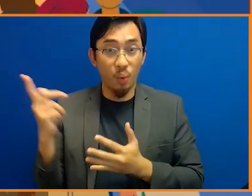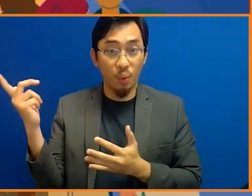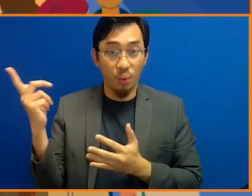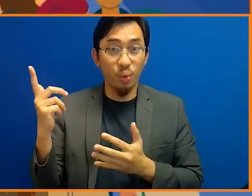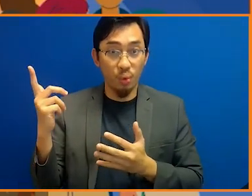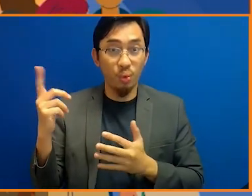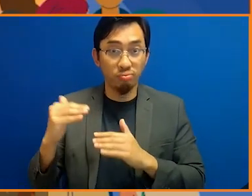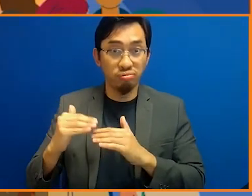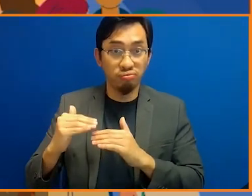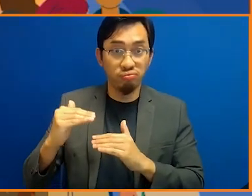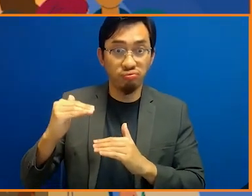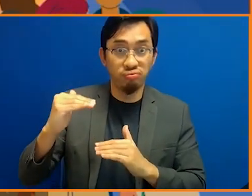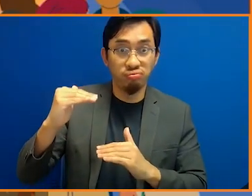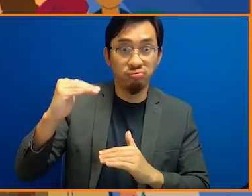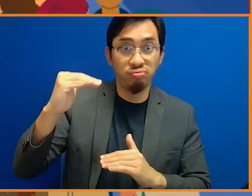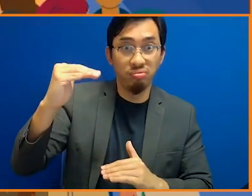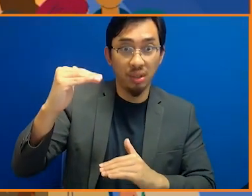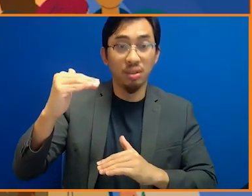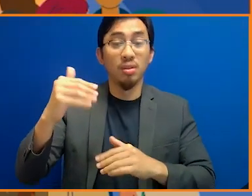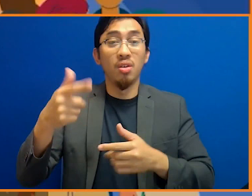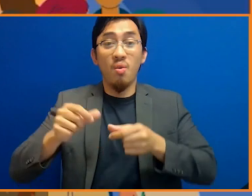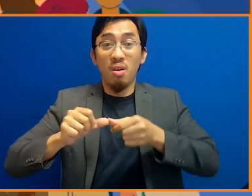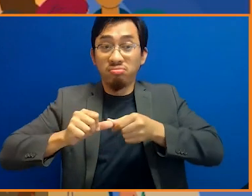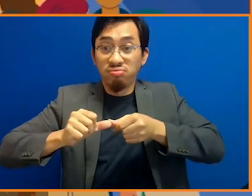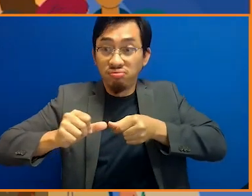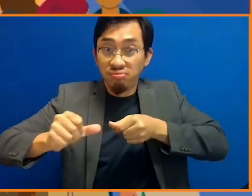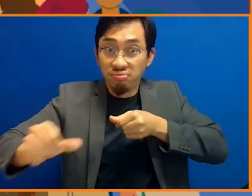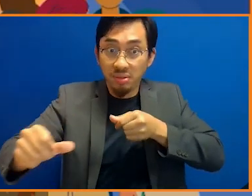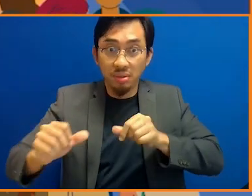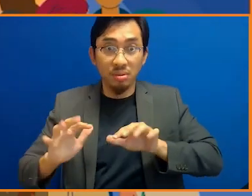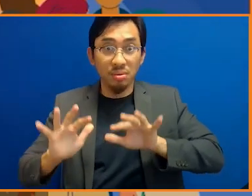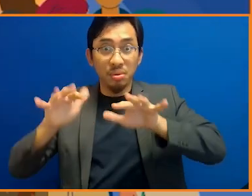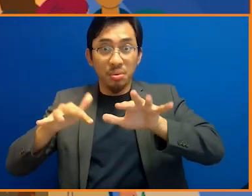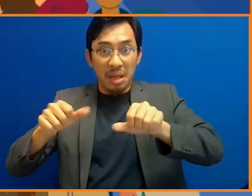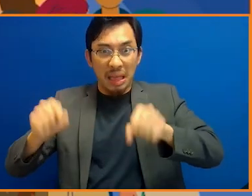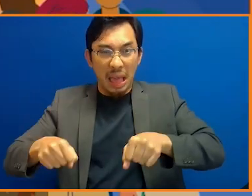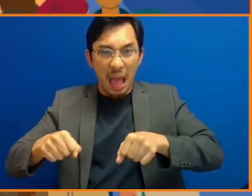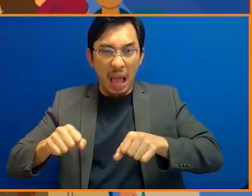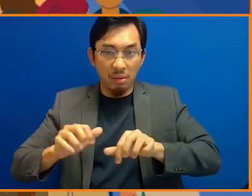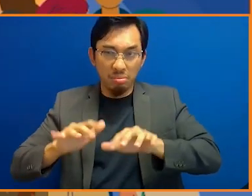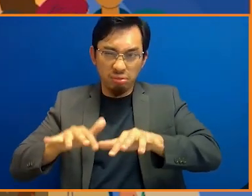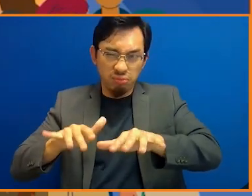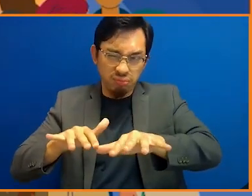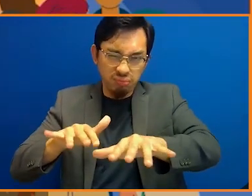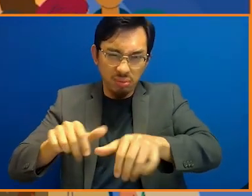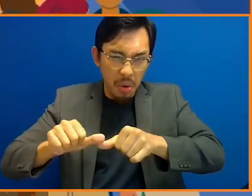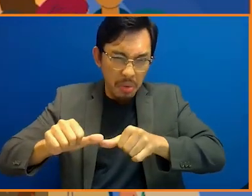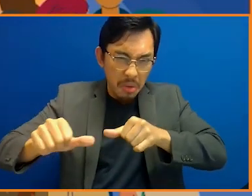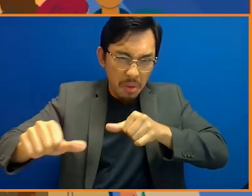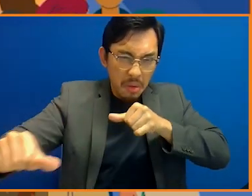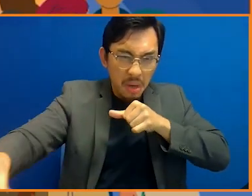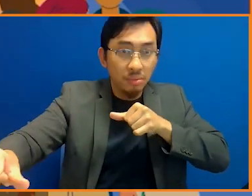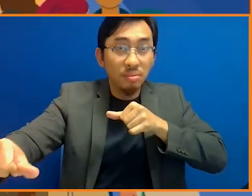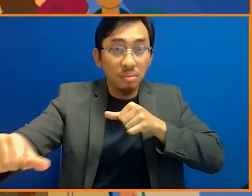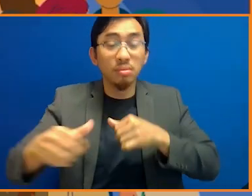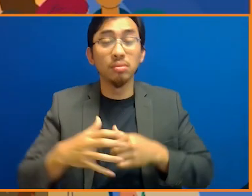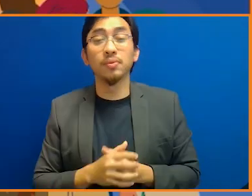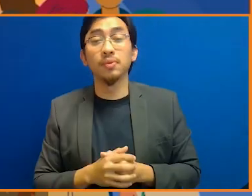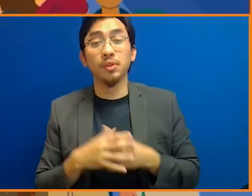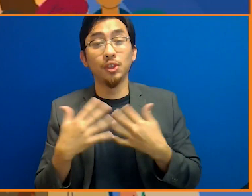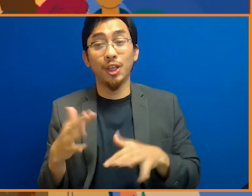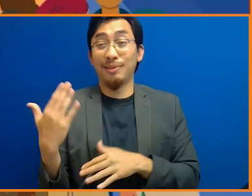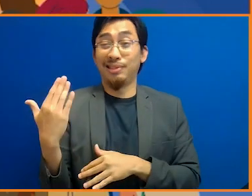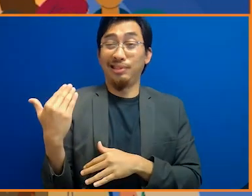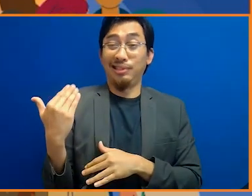show how far the distance the tsunami could penetrate even further